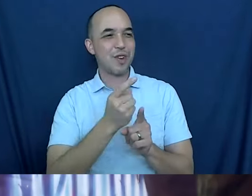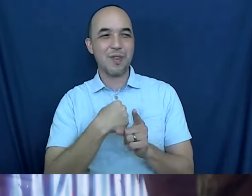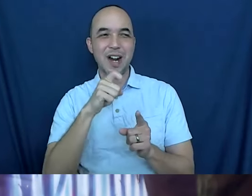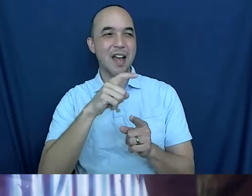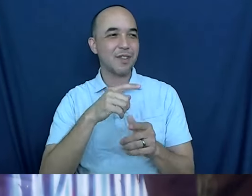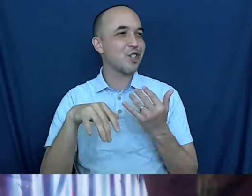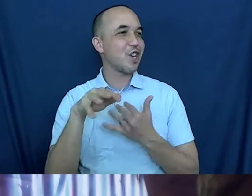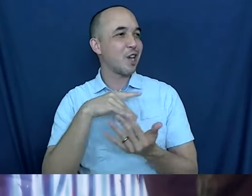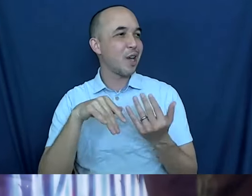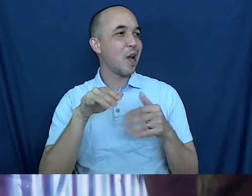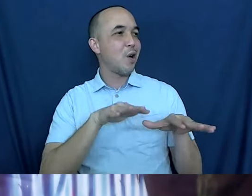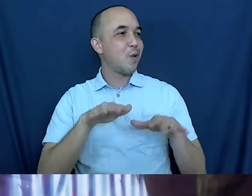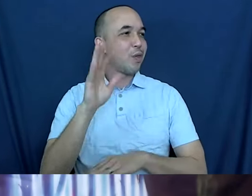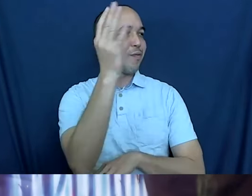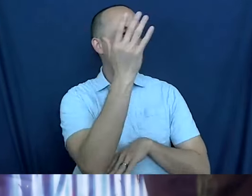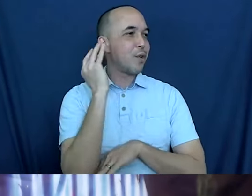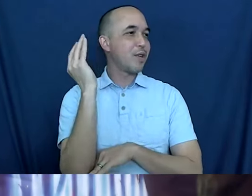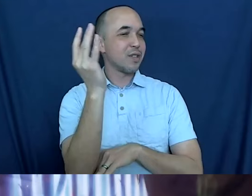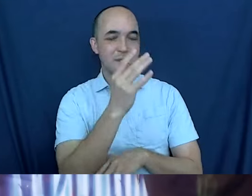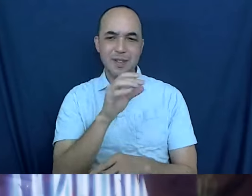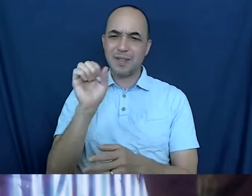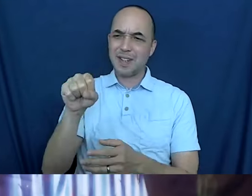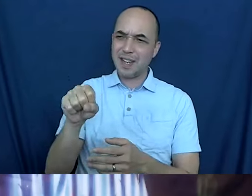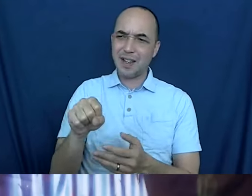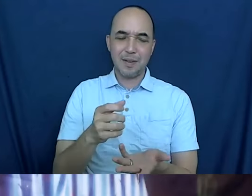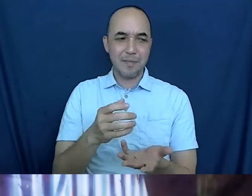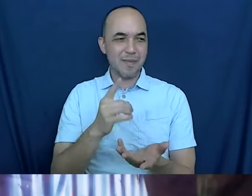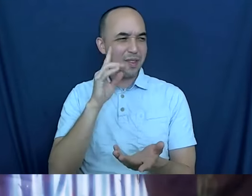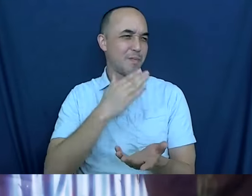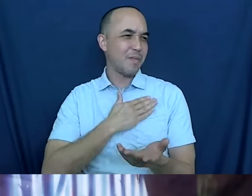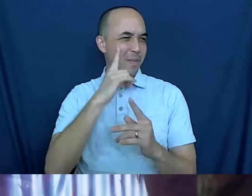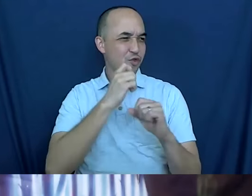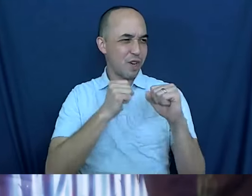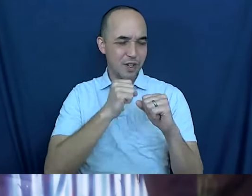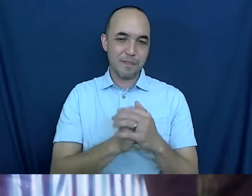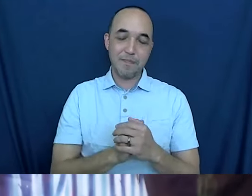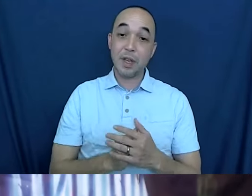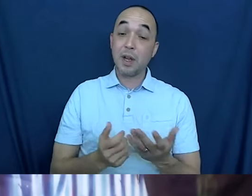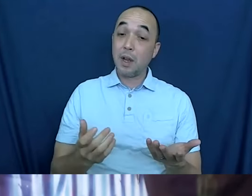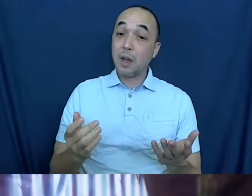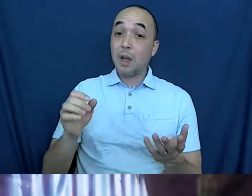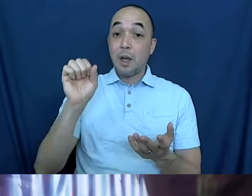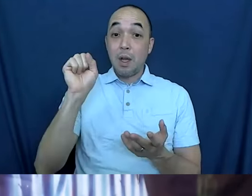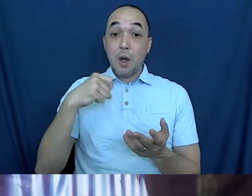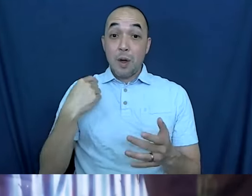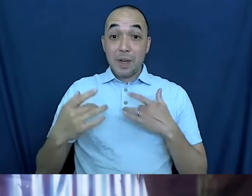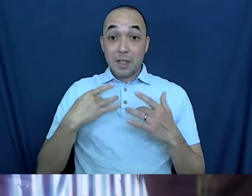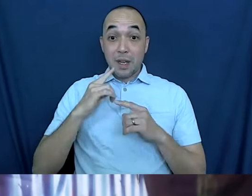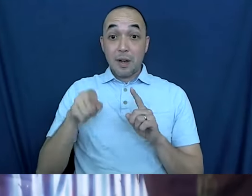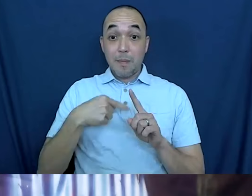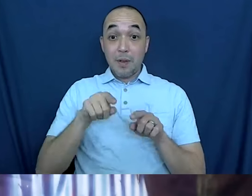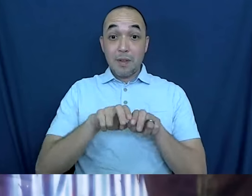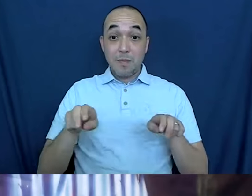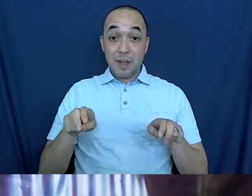I feel like you try to employ that in your daily life, which is good. So I'm excited to get into this panel today. Why don't we talk about